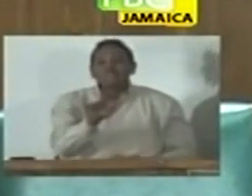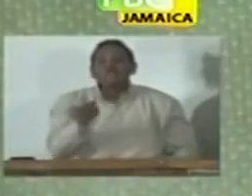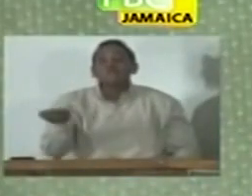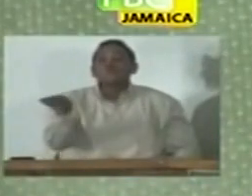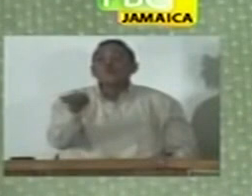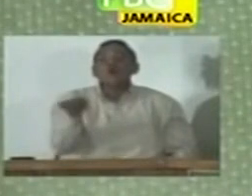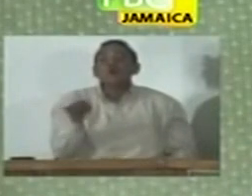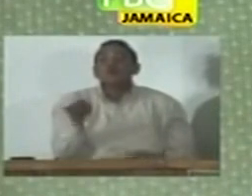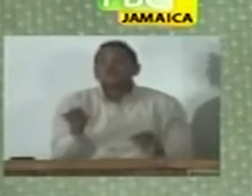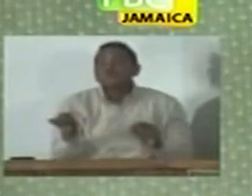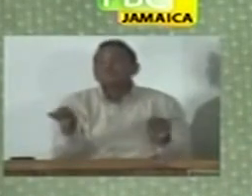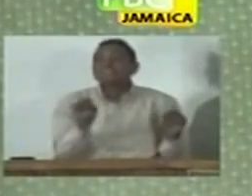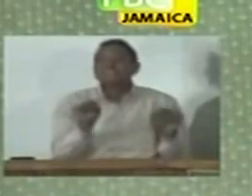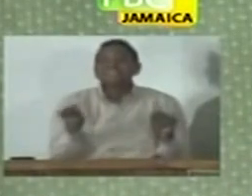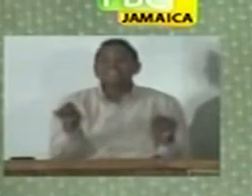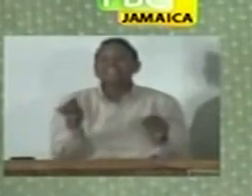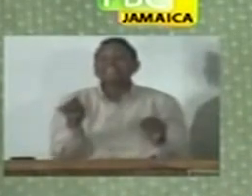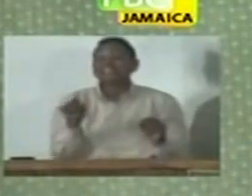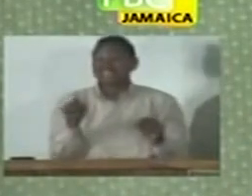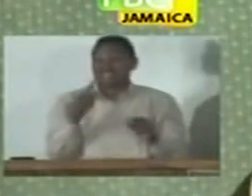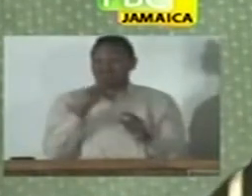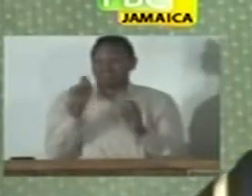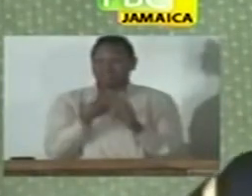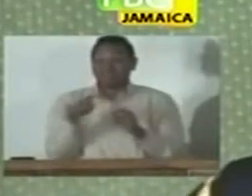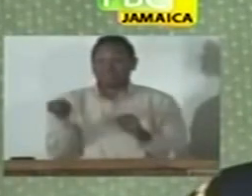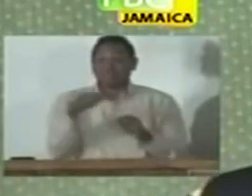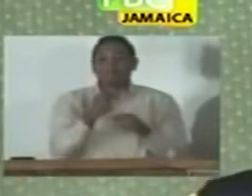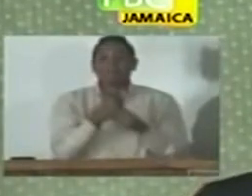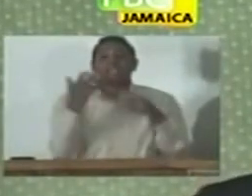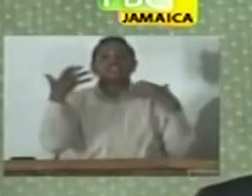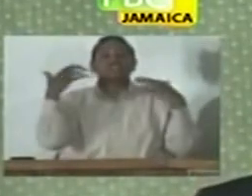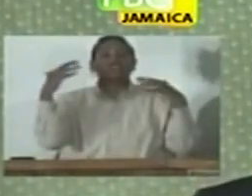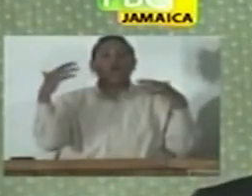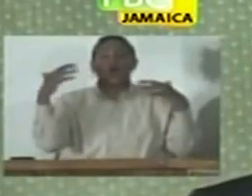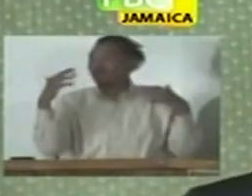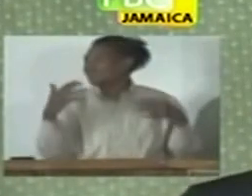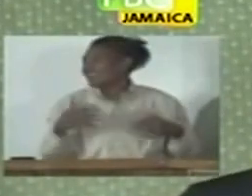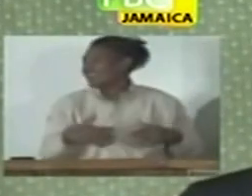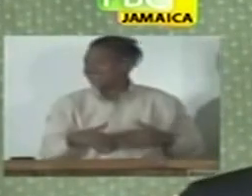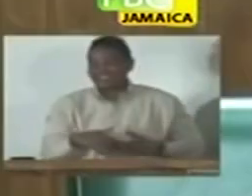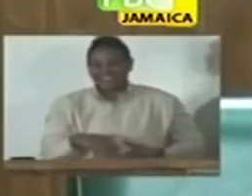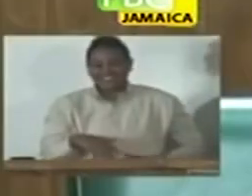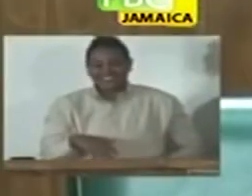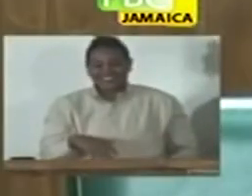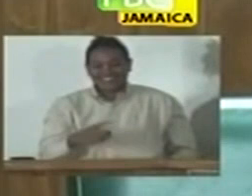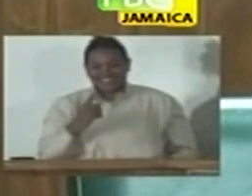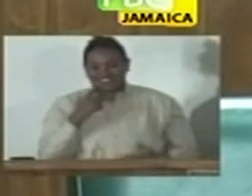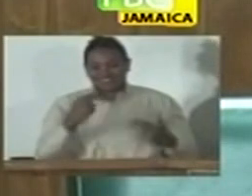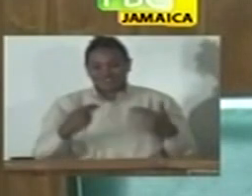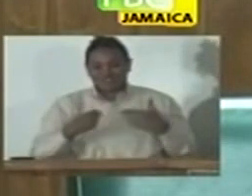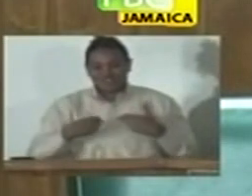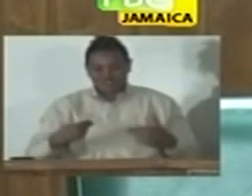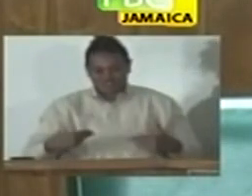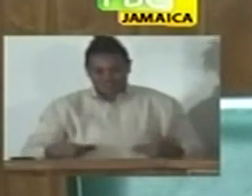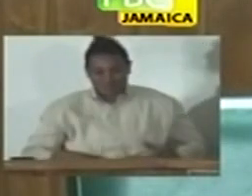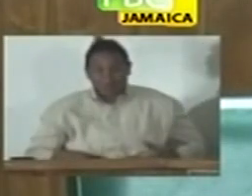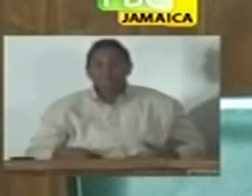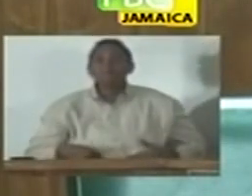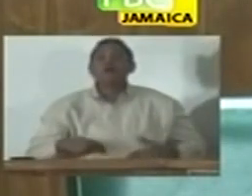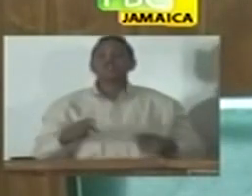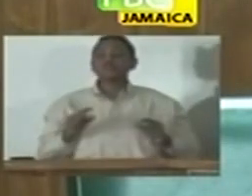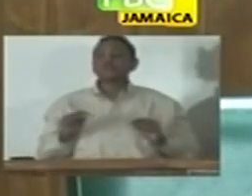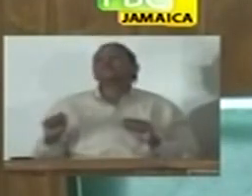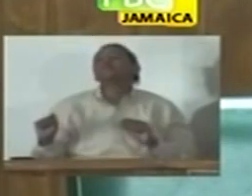those or that which can make a sound. So human beings